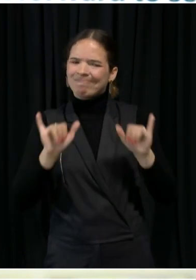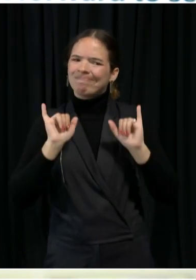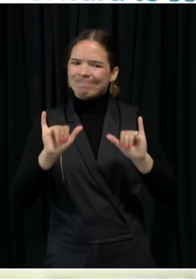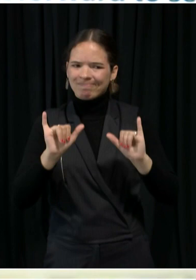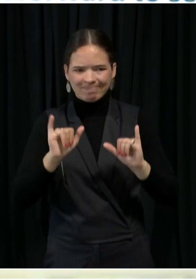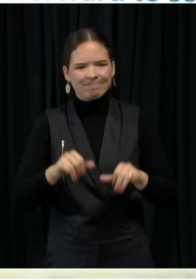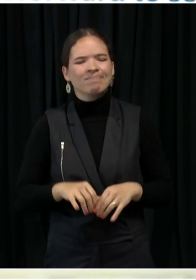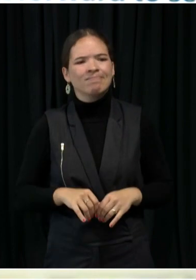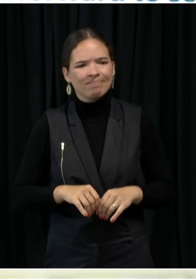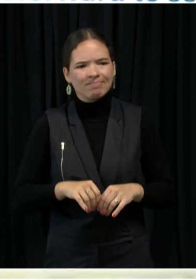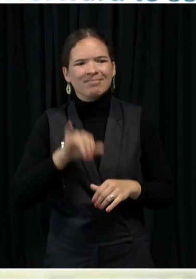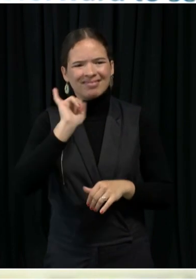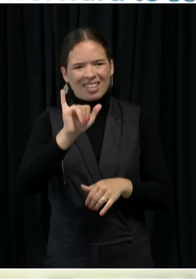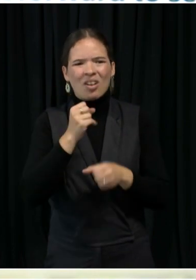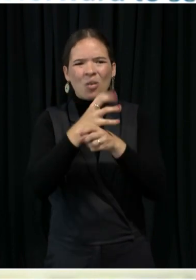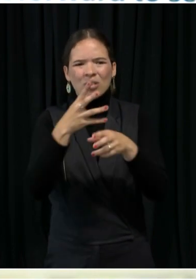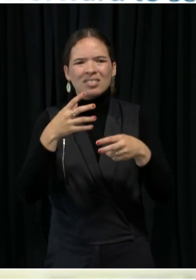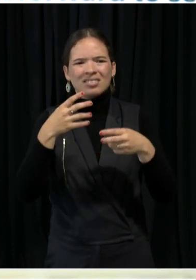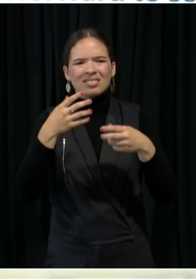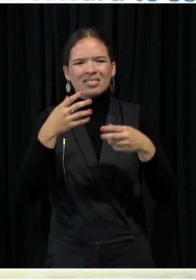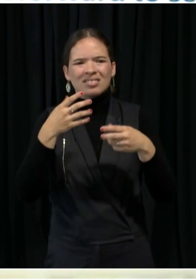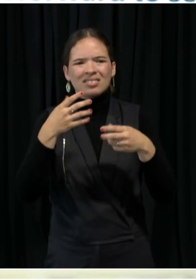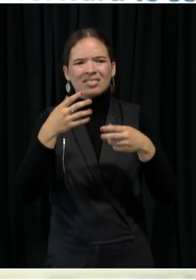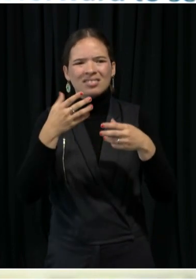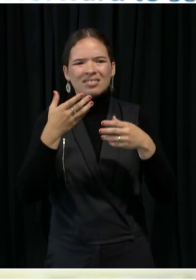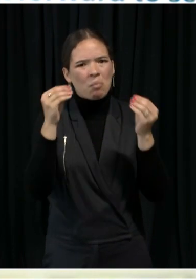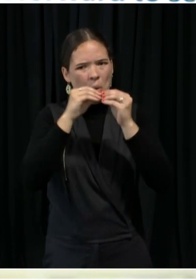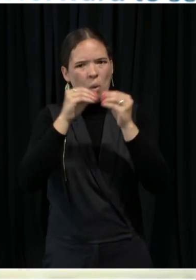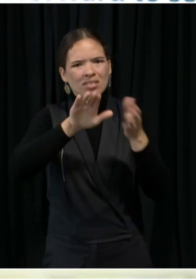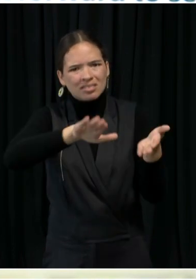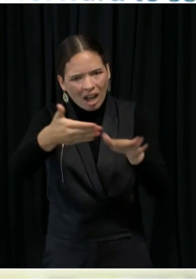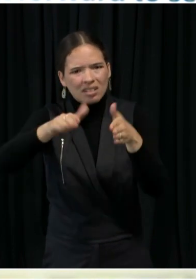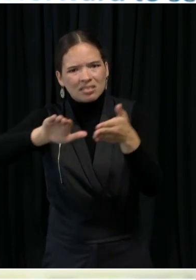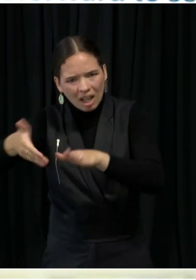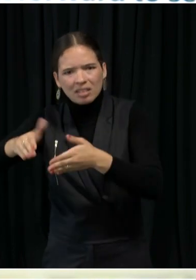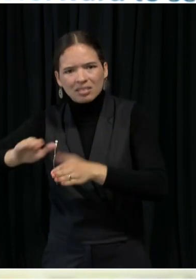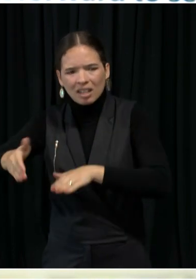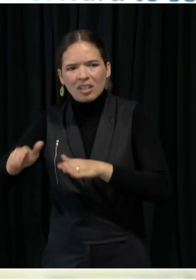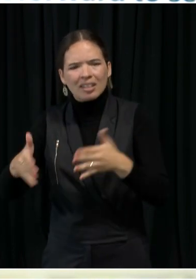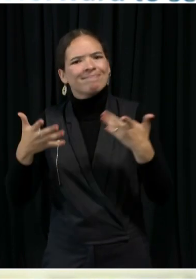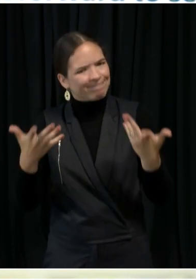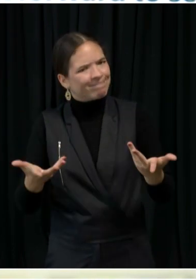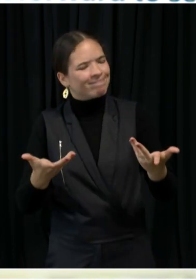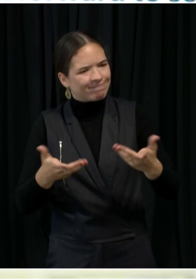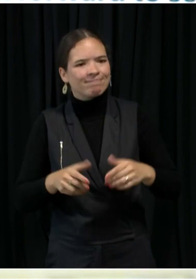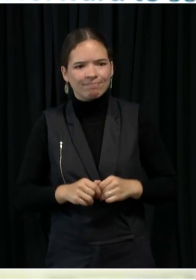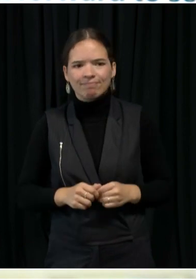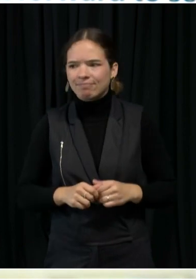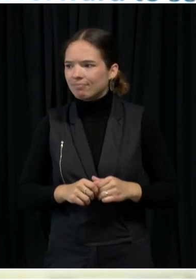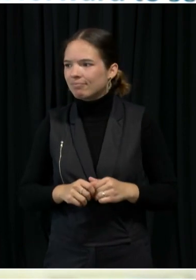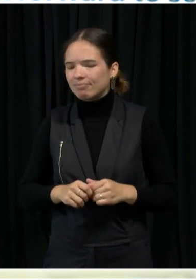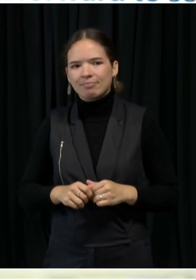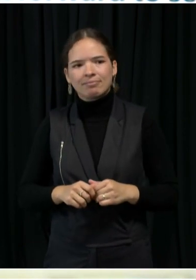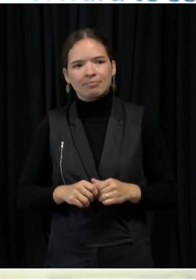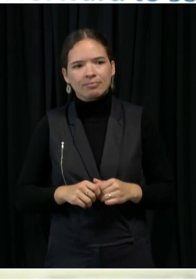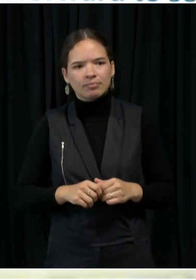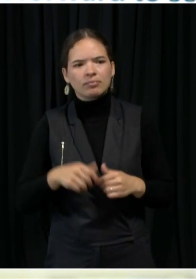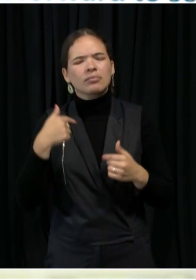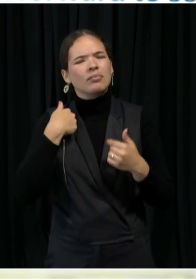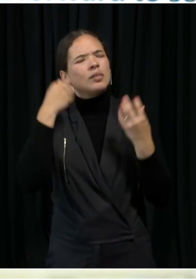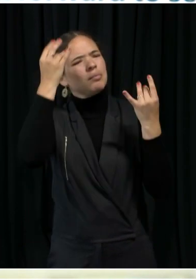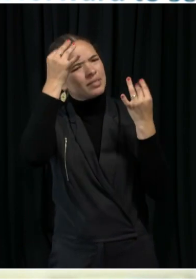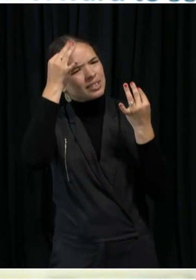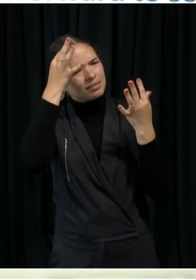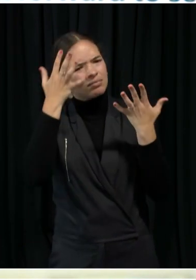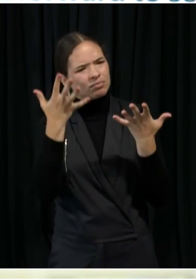mortality deaths. And so it's on us as leaders to create the vision that our residents can follow. When we think about healthcare in our city,